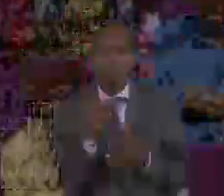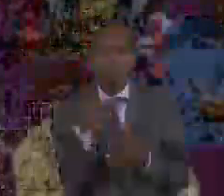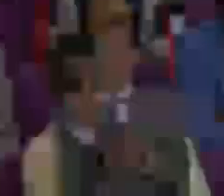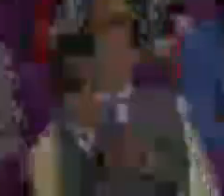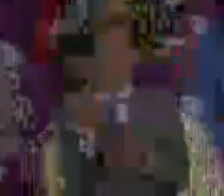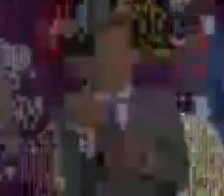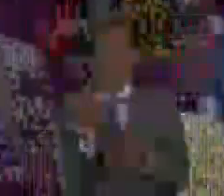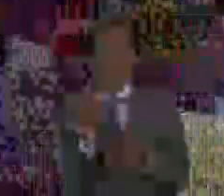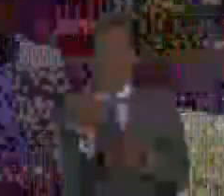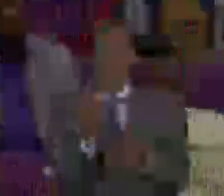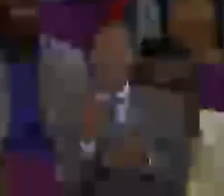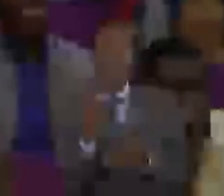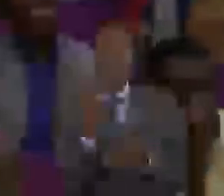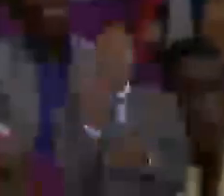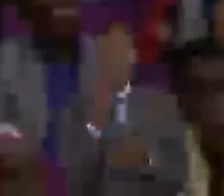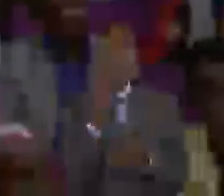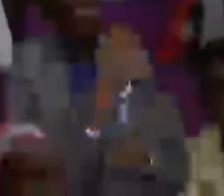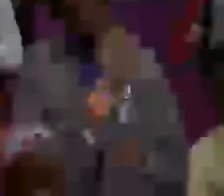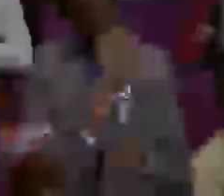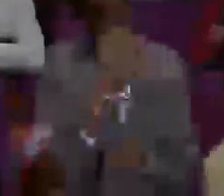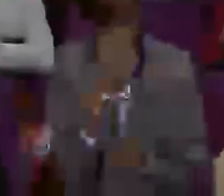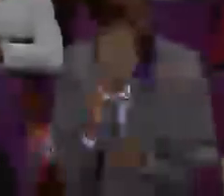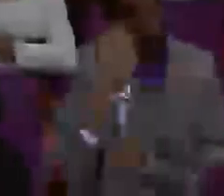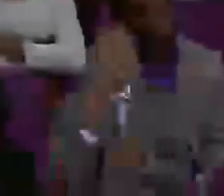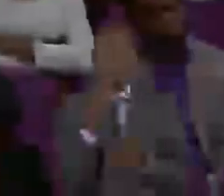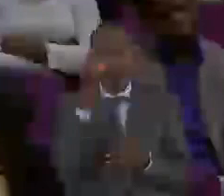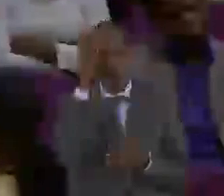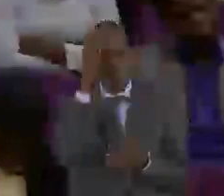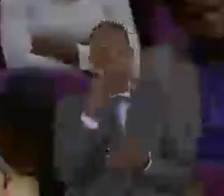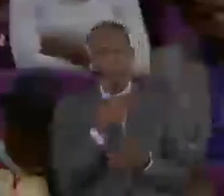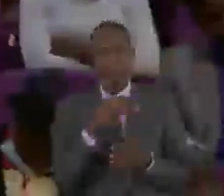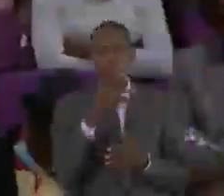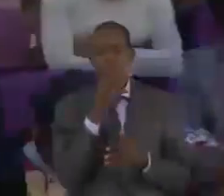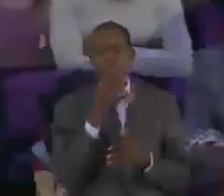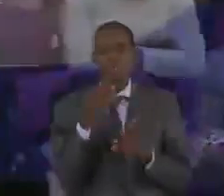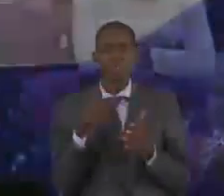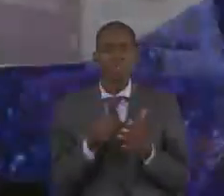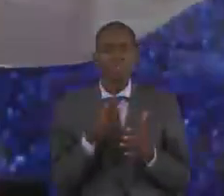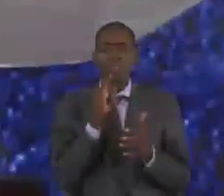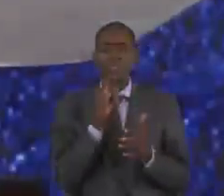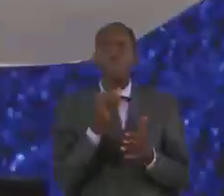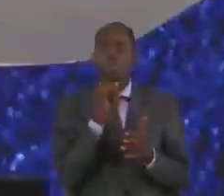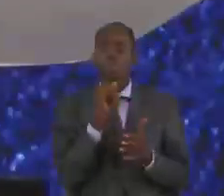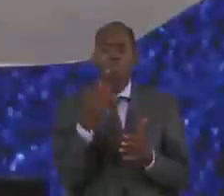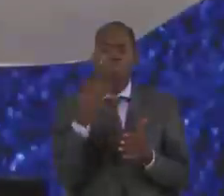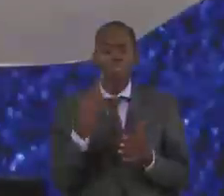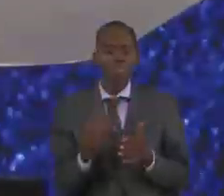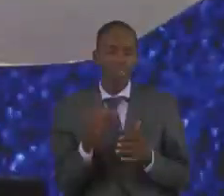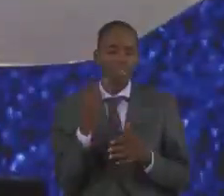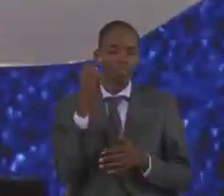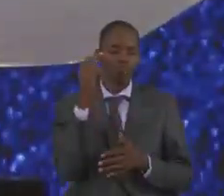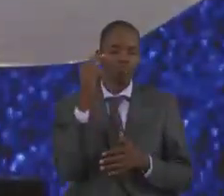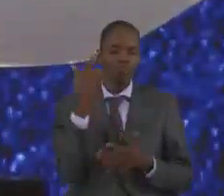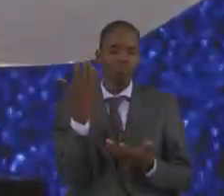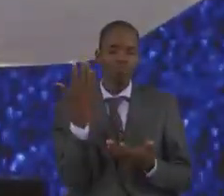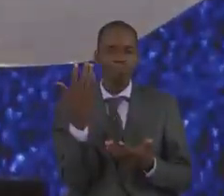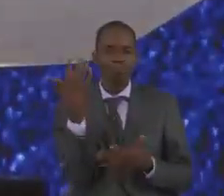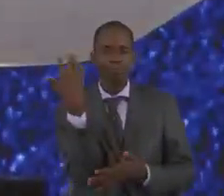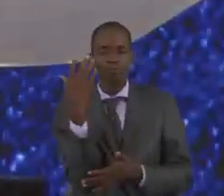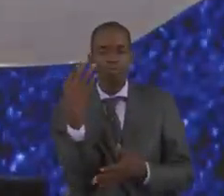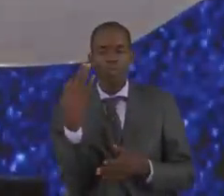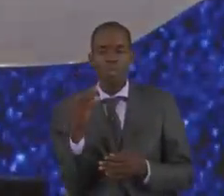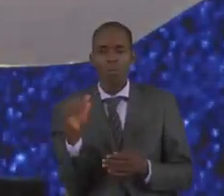gene of his father, of his mother. This is not the training of Gamaliel or any